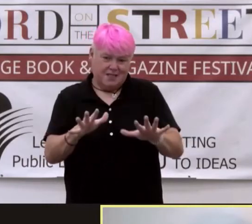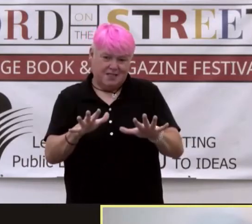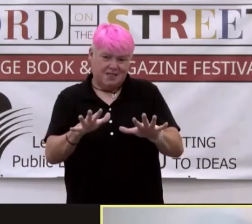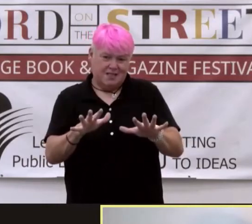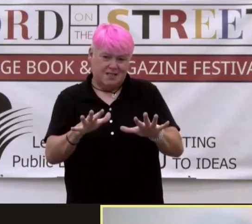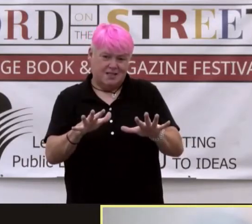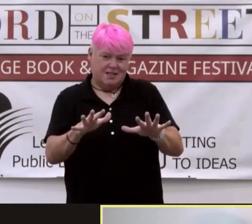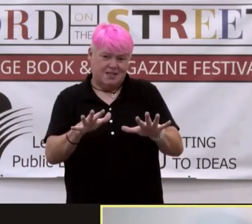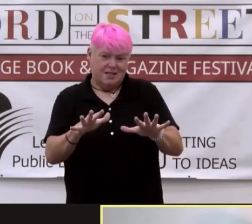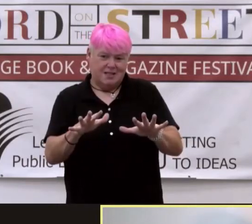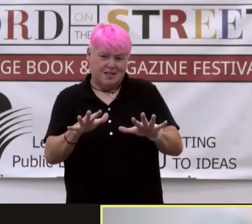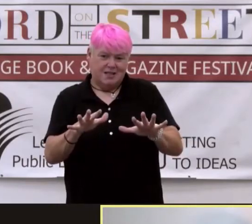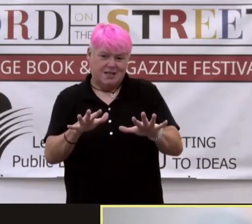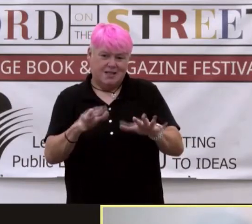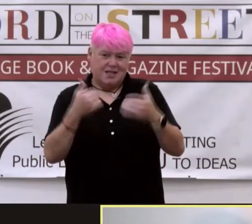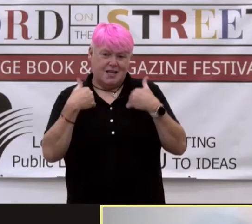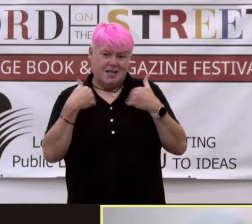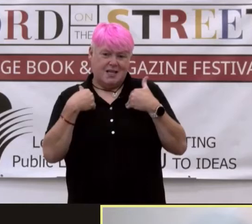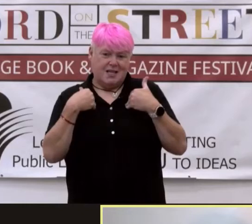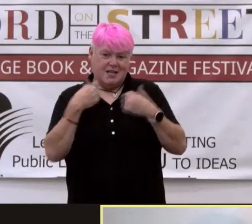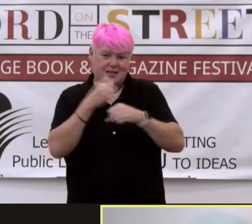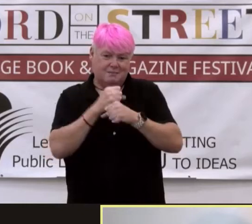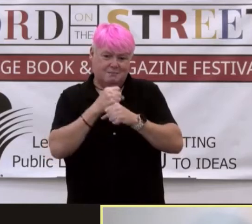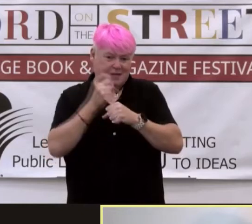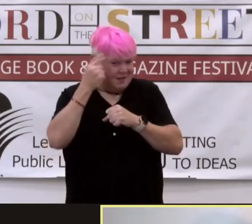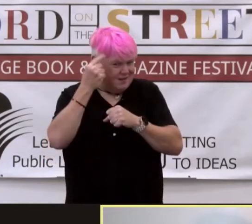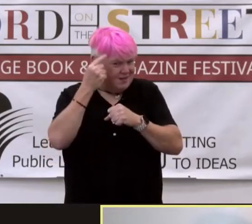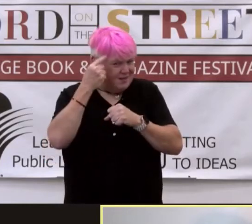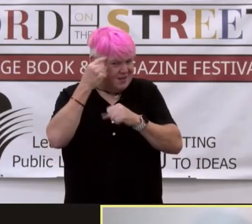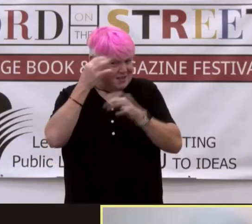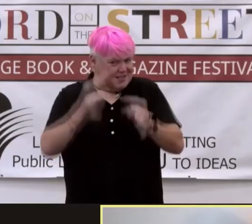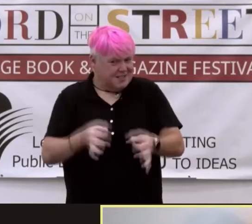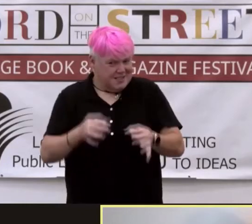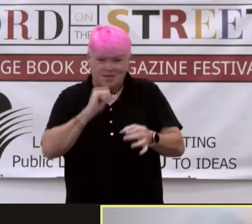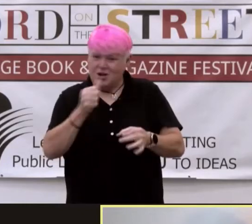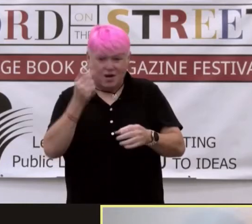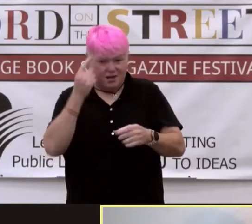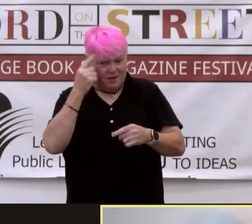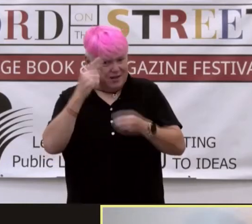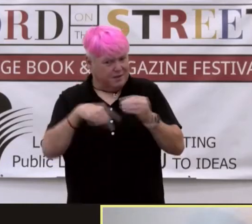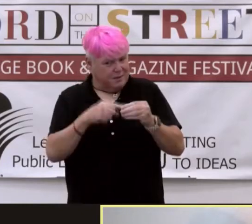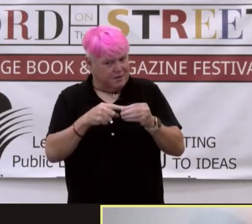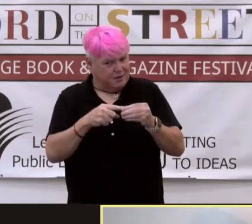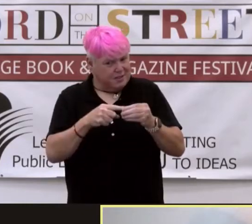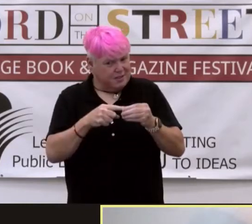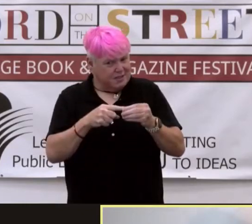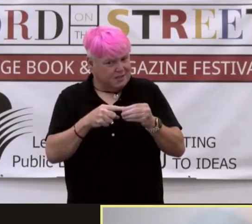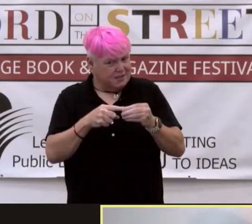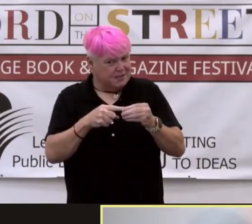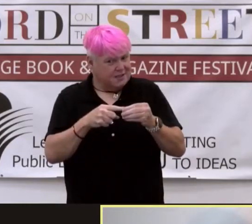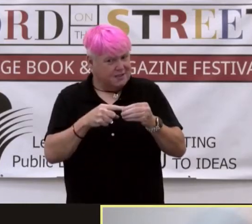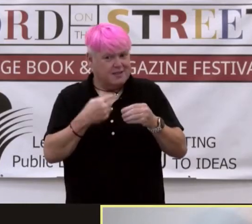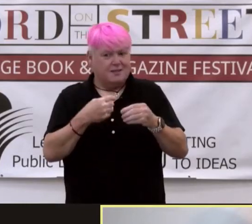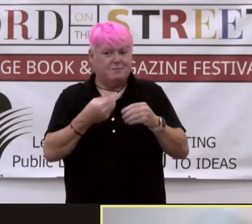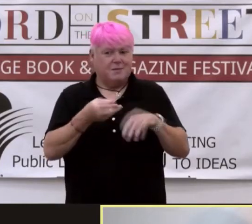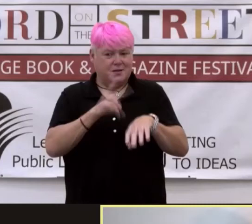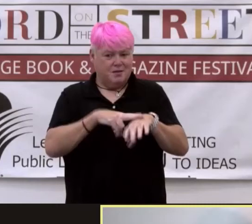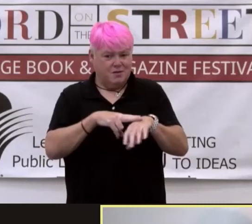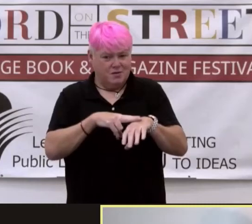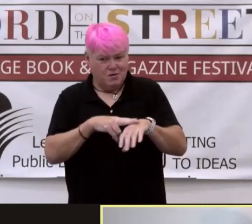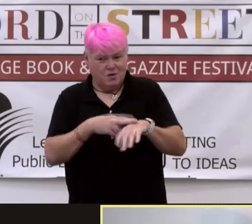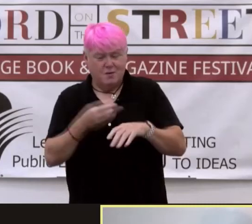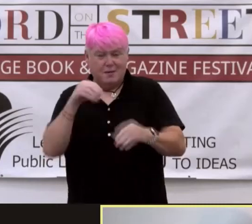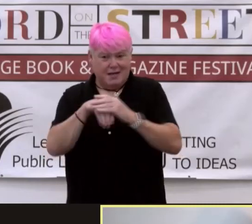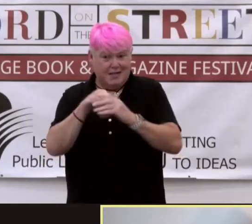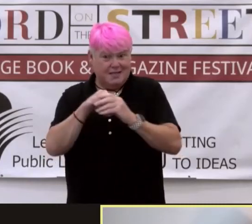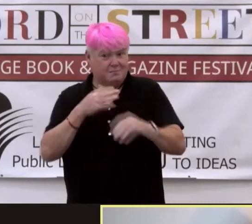gonna, I had to make the conscious decision not to think about it. And usually I'm constantly engaging in my work mentally and emotionally, and I'm